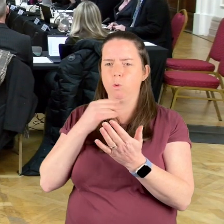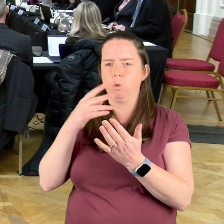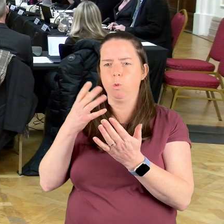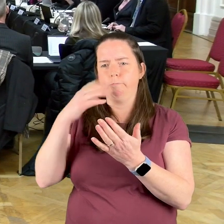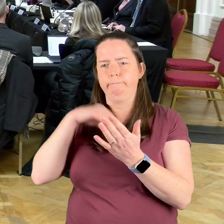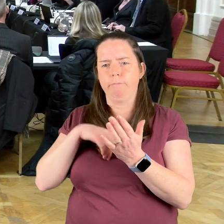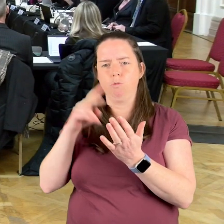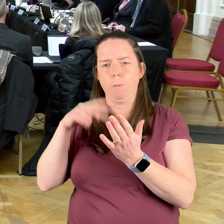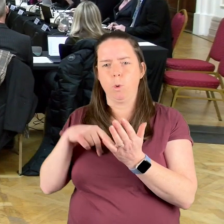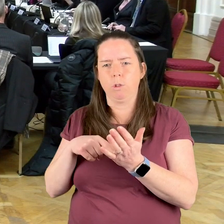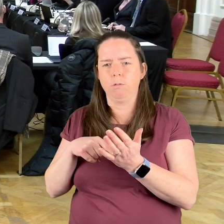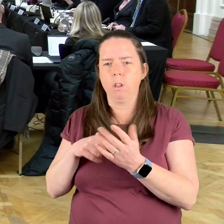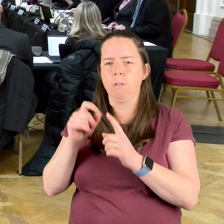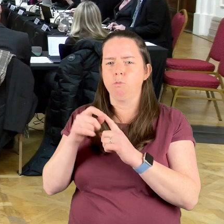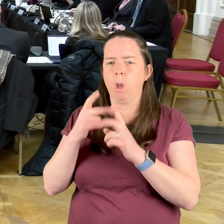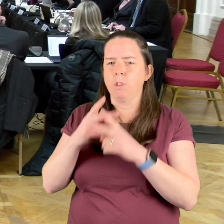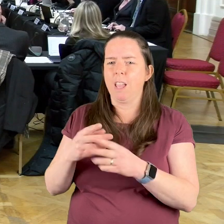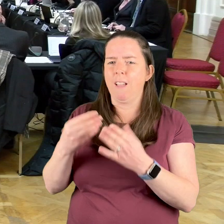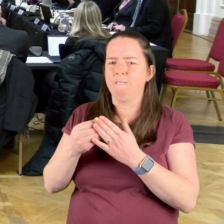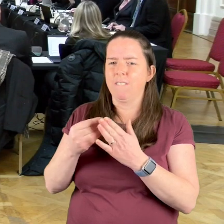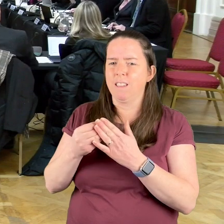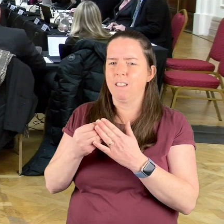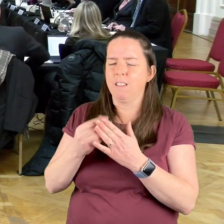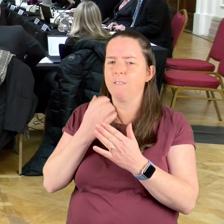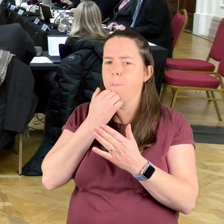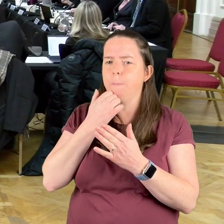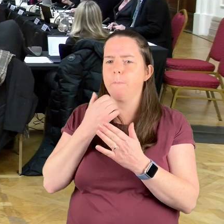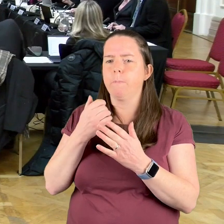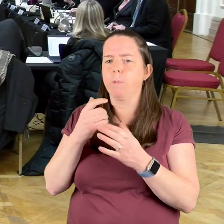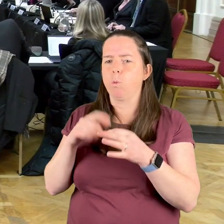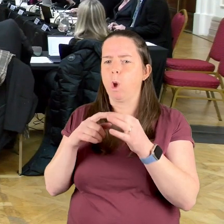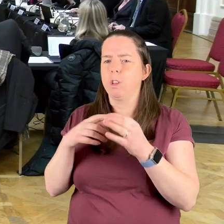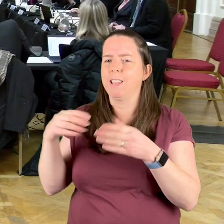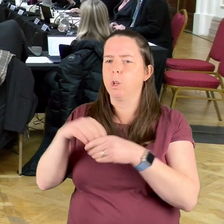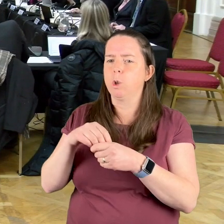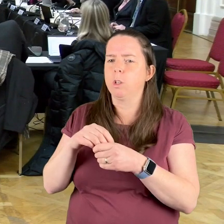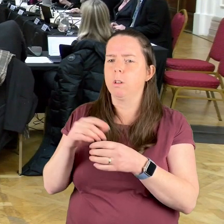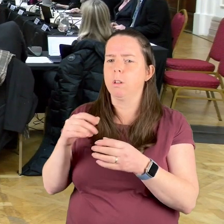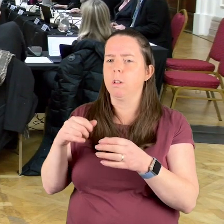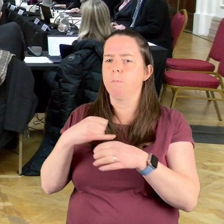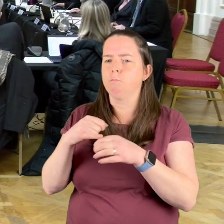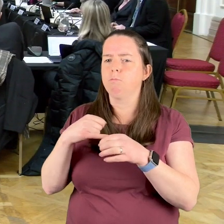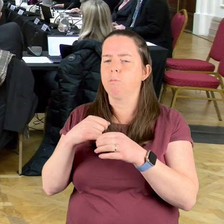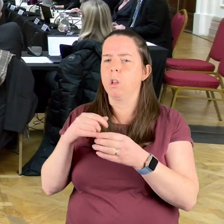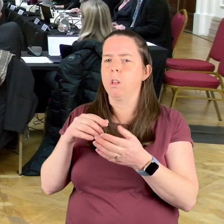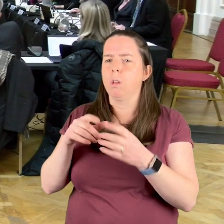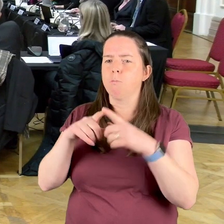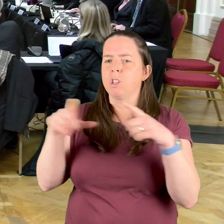does the primary care figure quoted include prescribing?